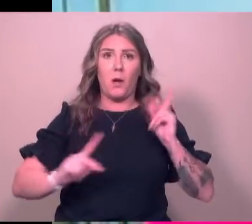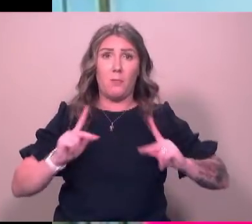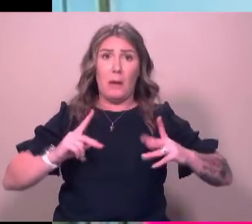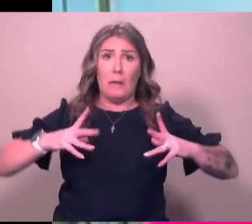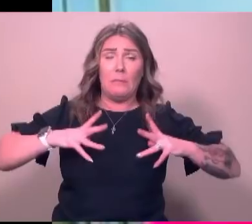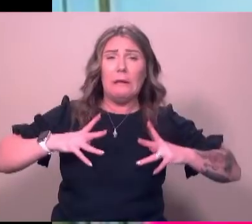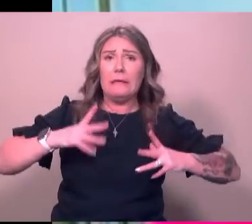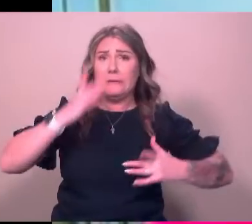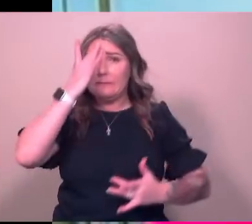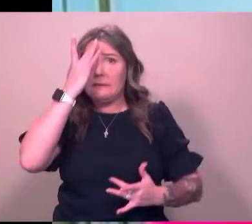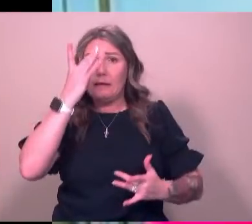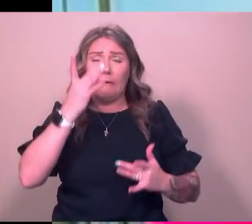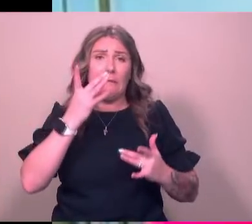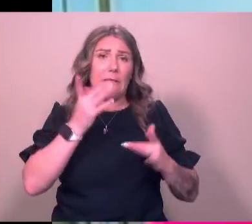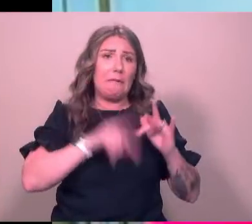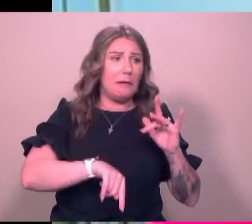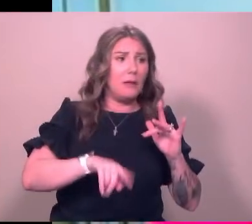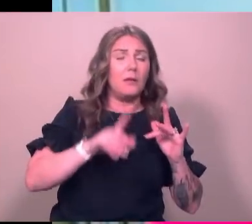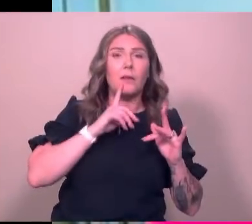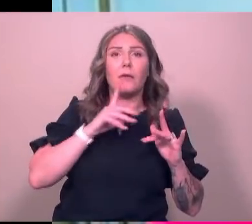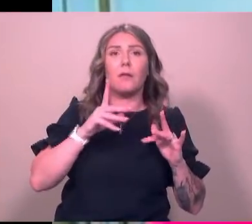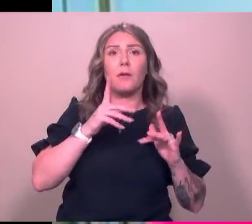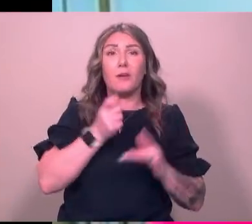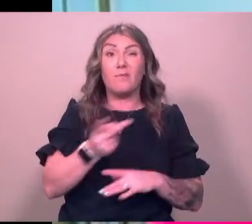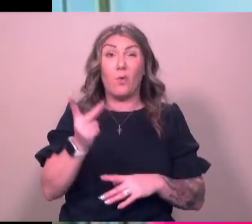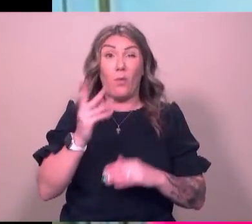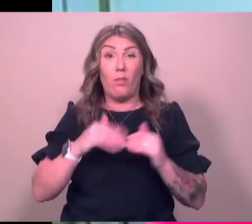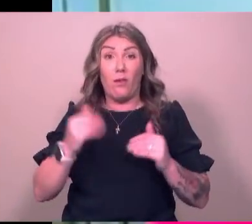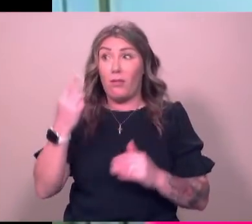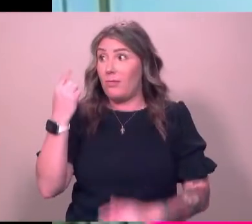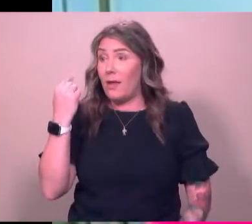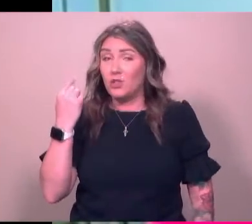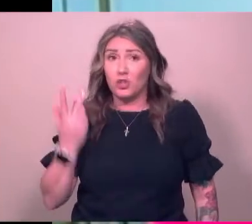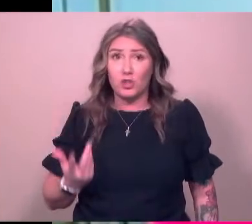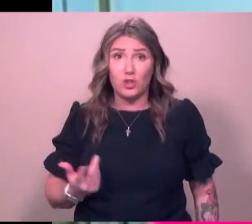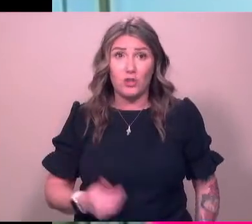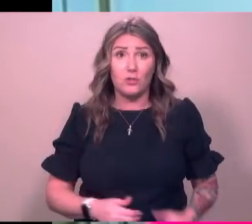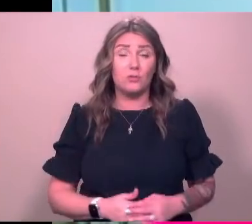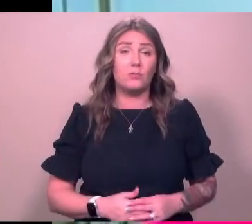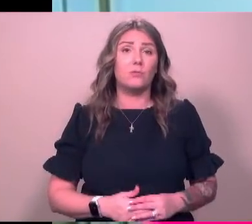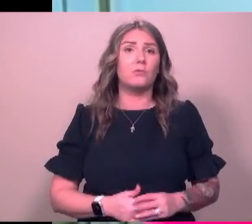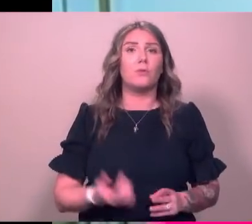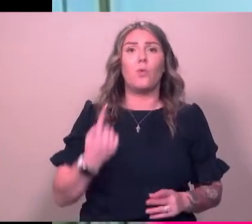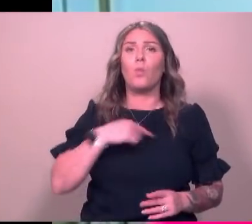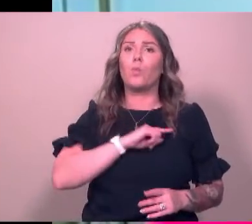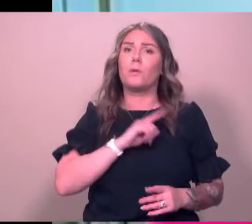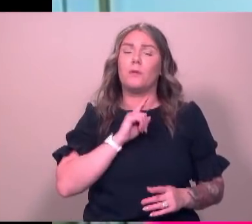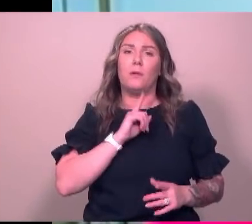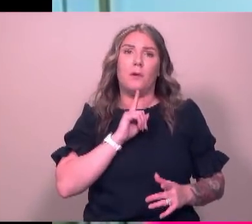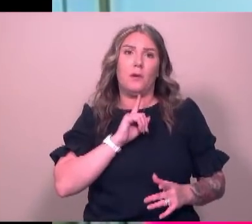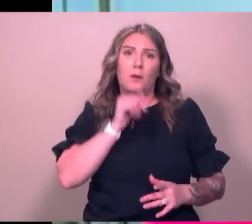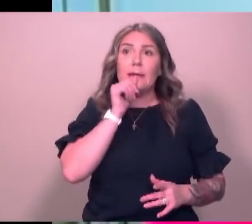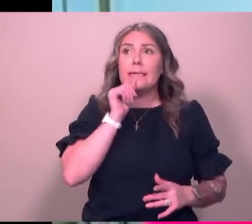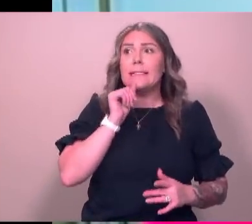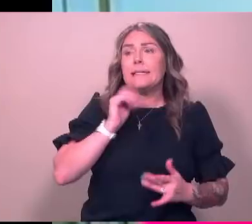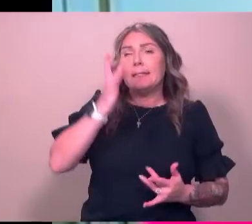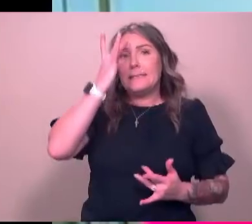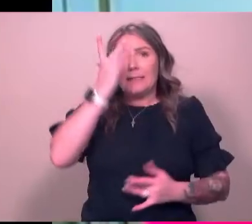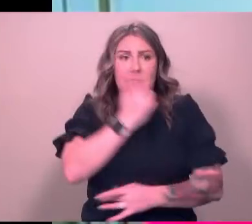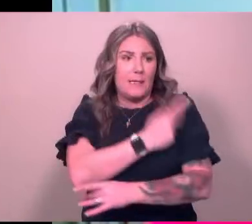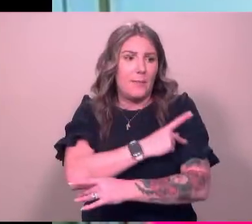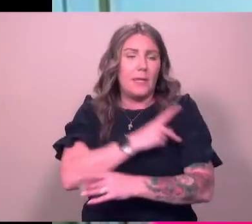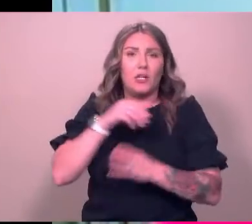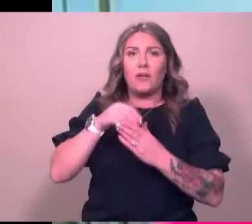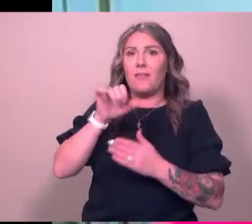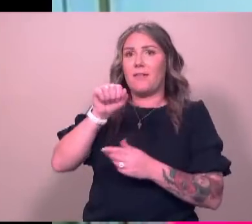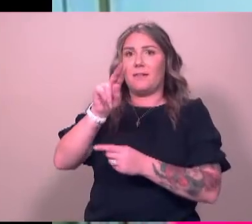or fewer staff than we had this time last year. So we are dealing with sicker patients in the ICU to